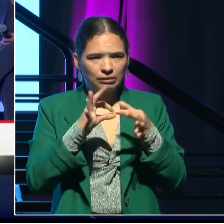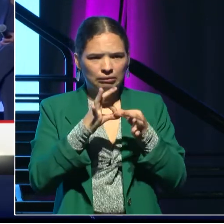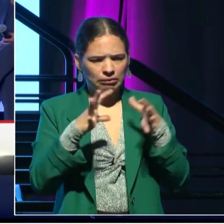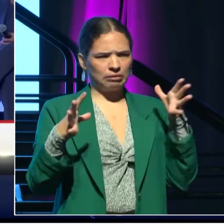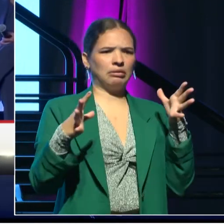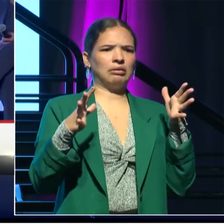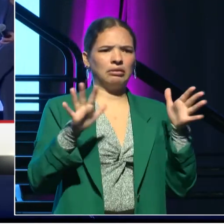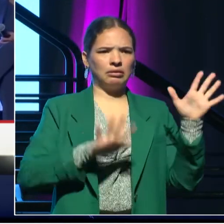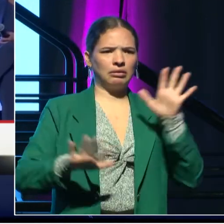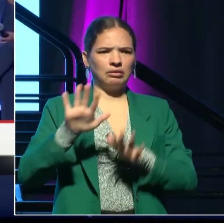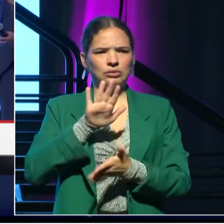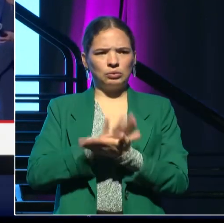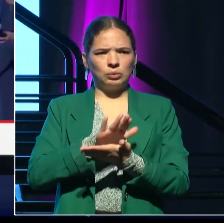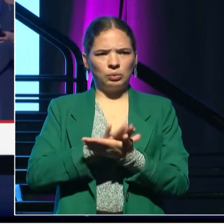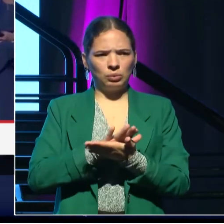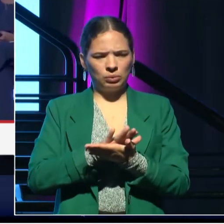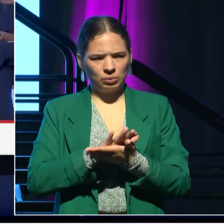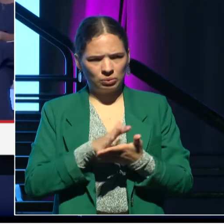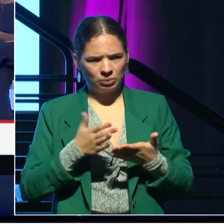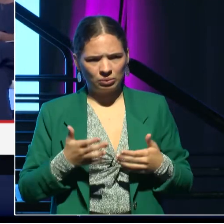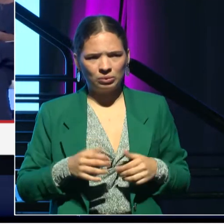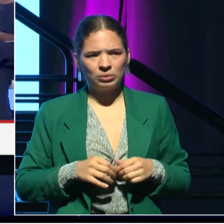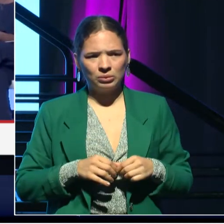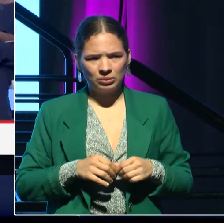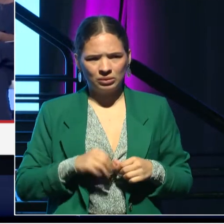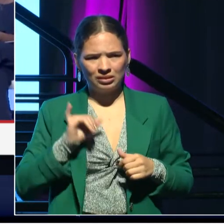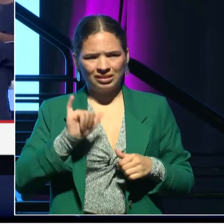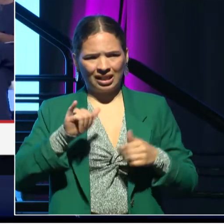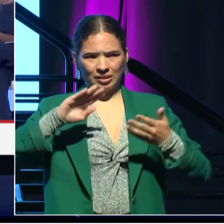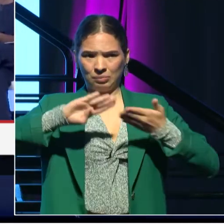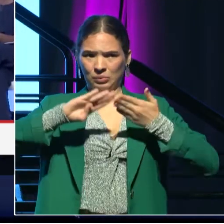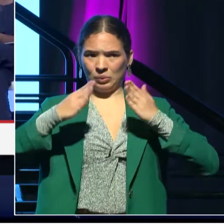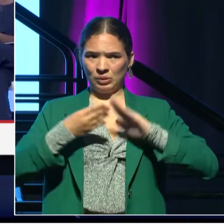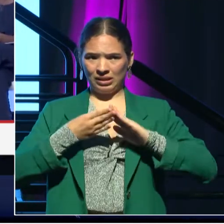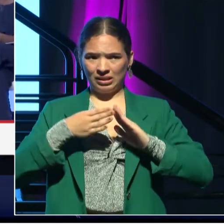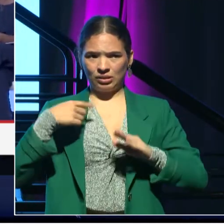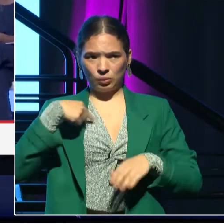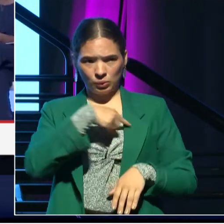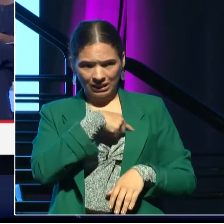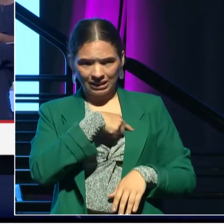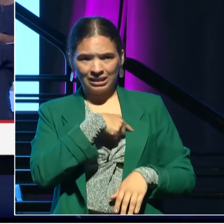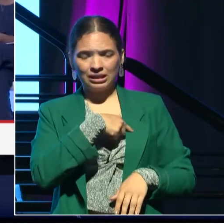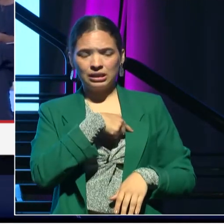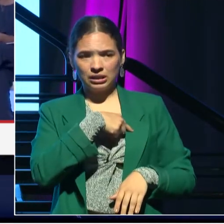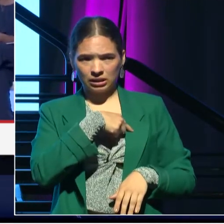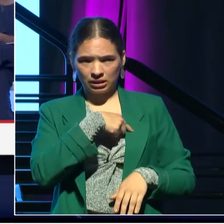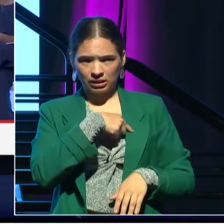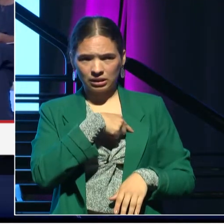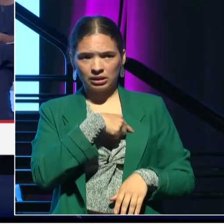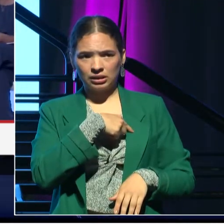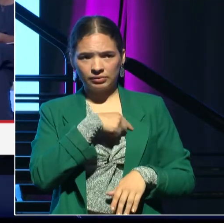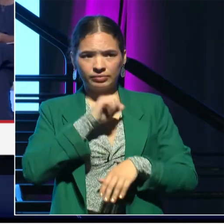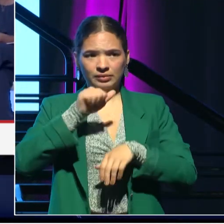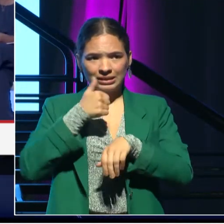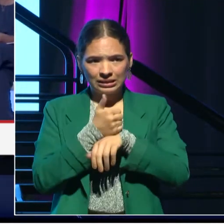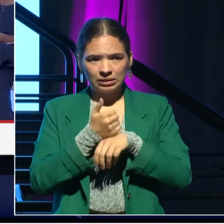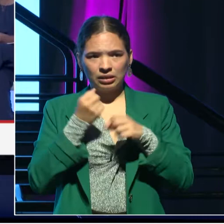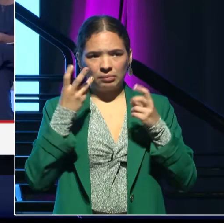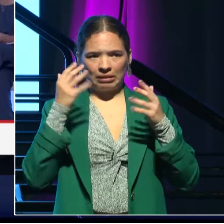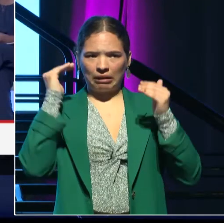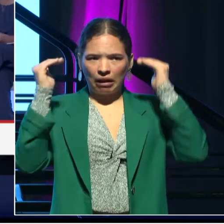school. And in our city, we put a lot of adults who can help families in